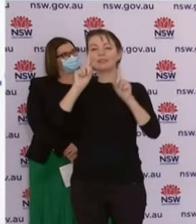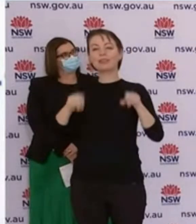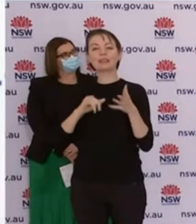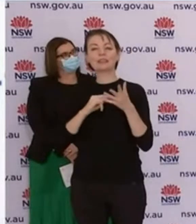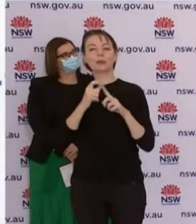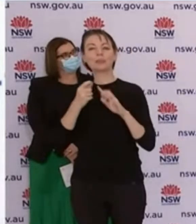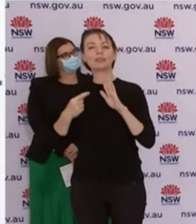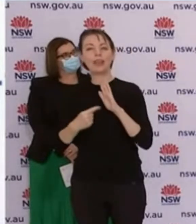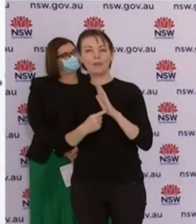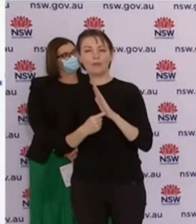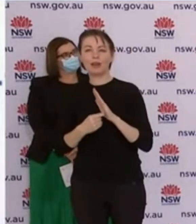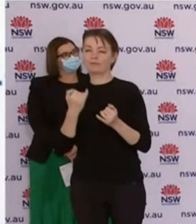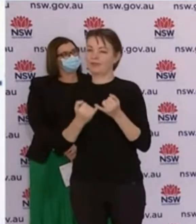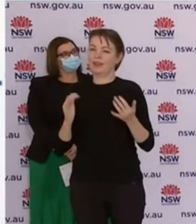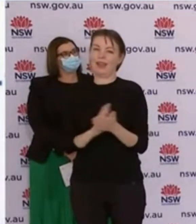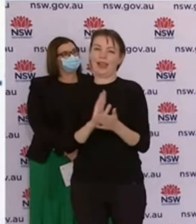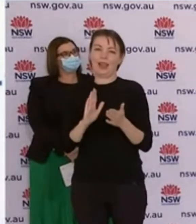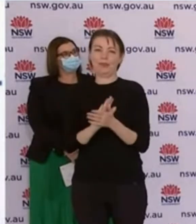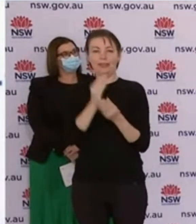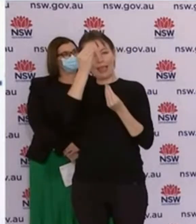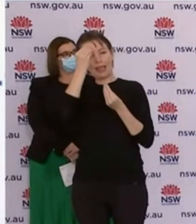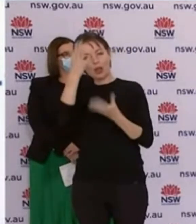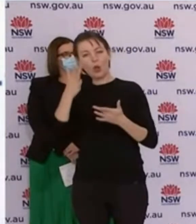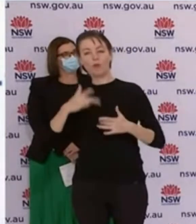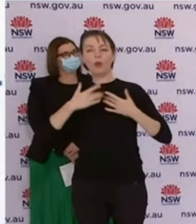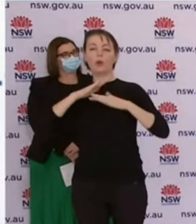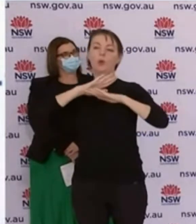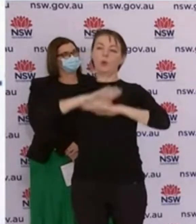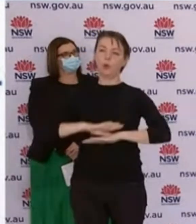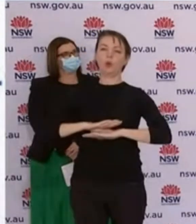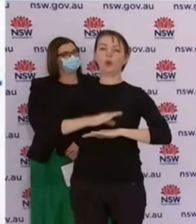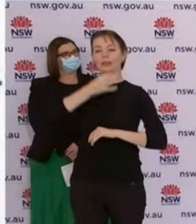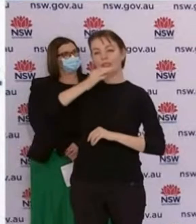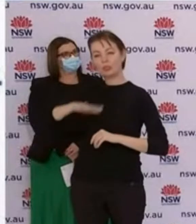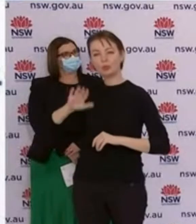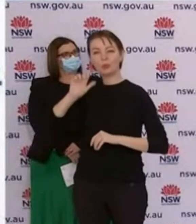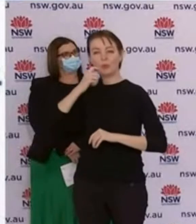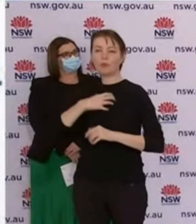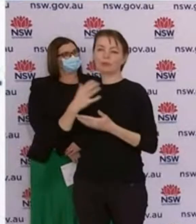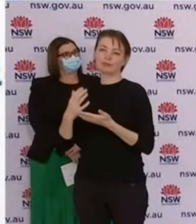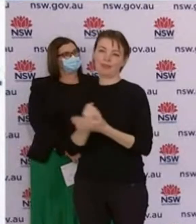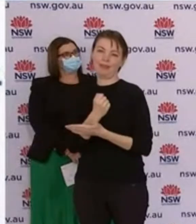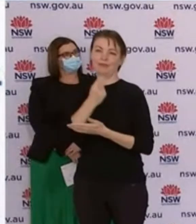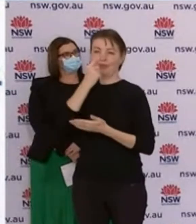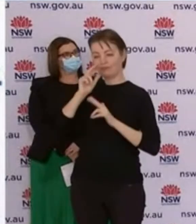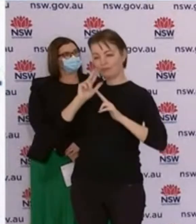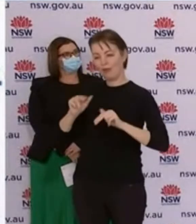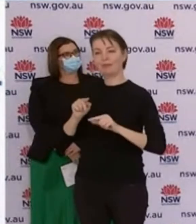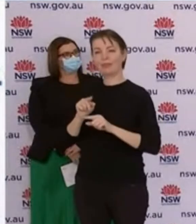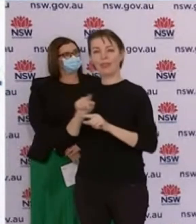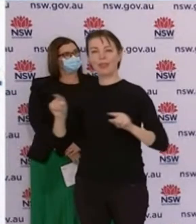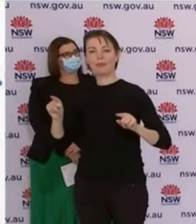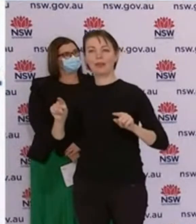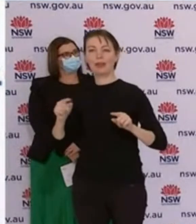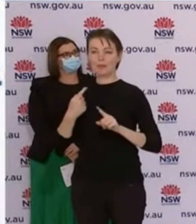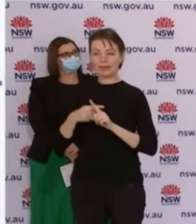so that is also a pleasing development to give everybody that extra degree of comfort. And we're really looking forward to transitioning children